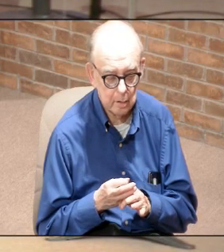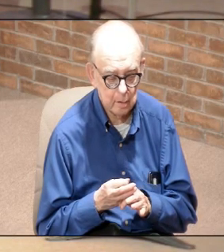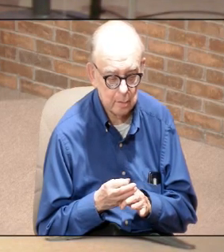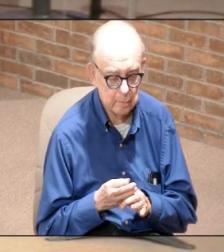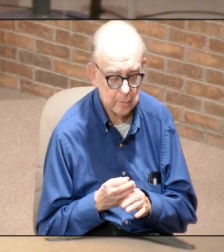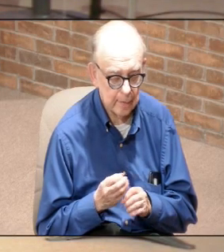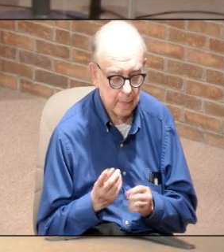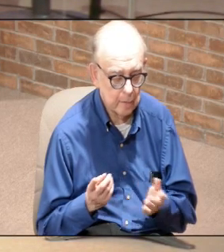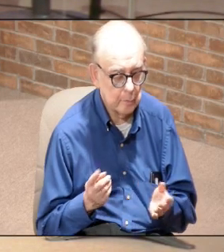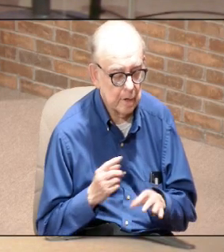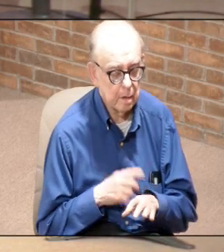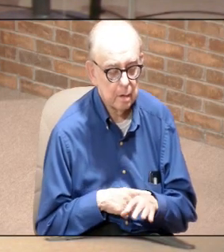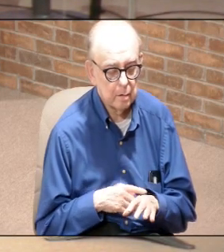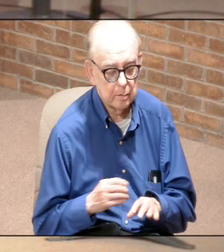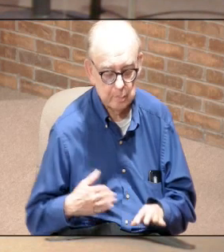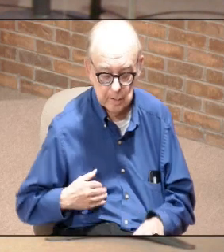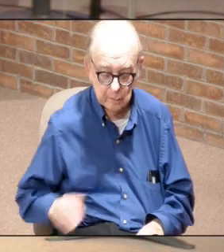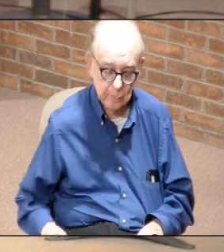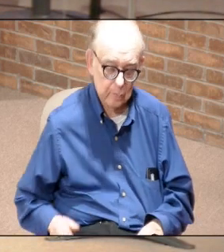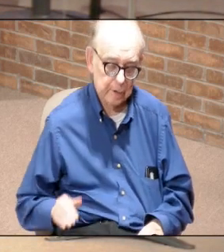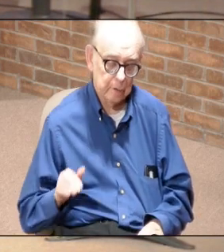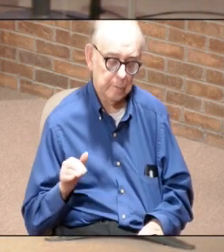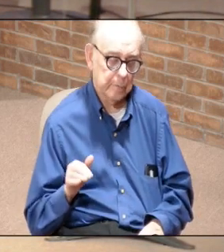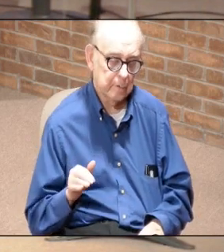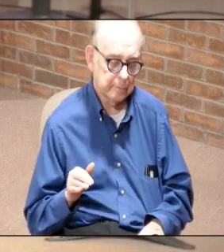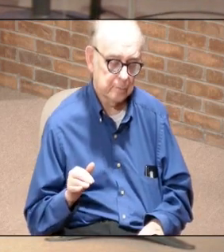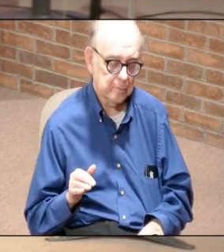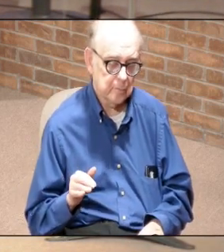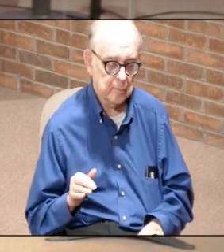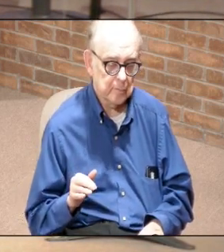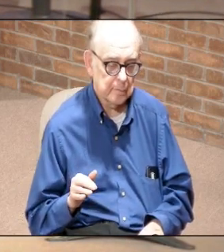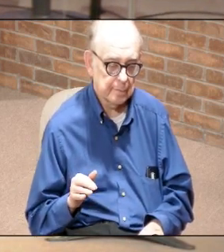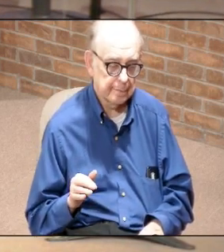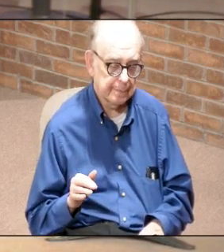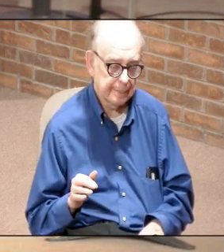There were so many times growing up